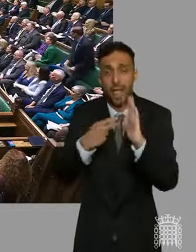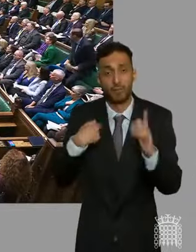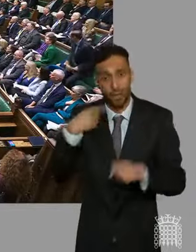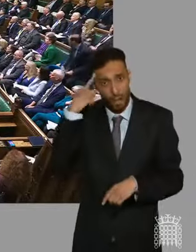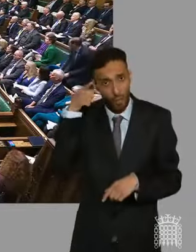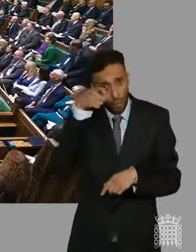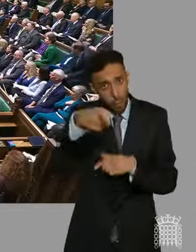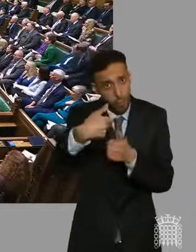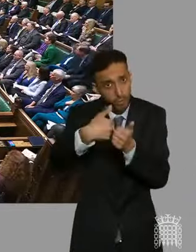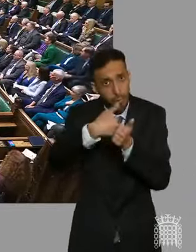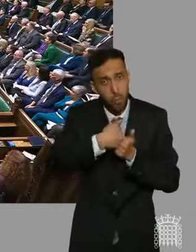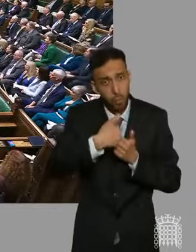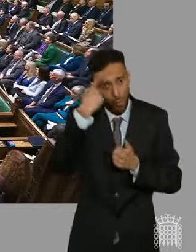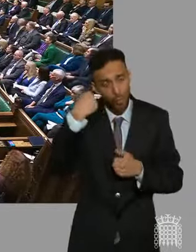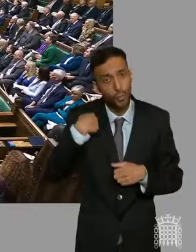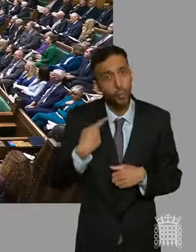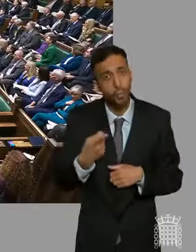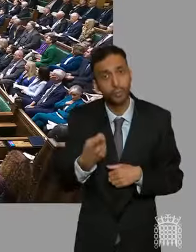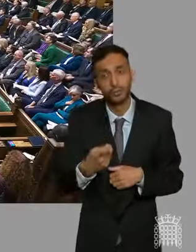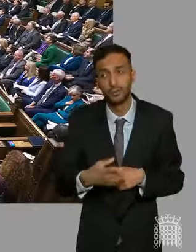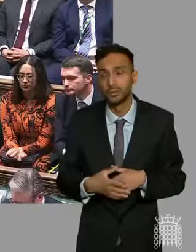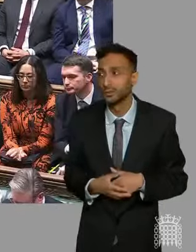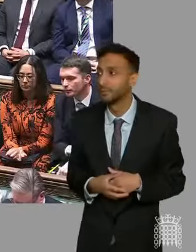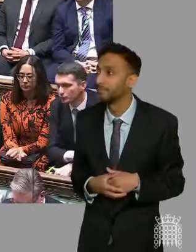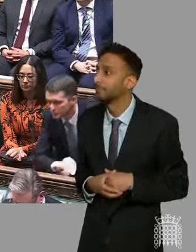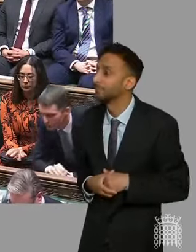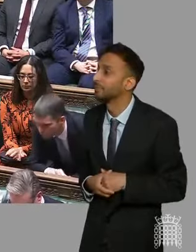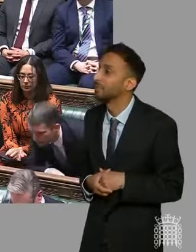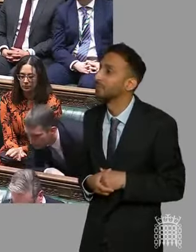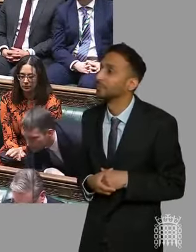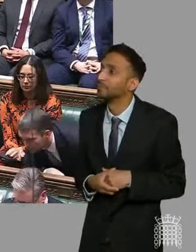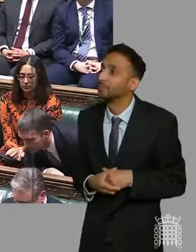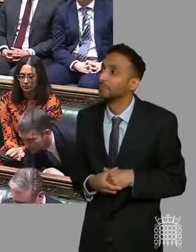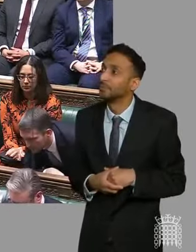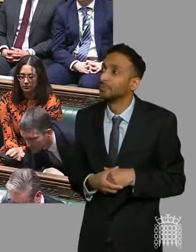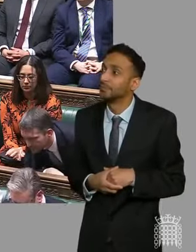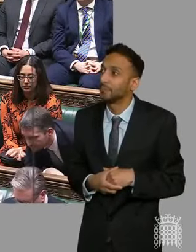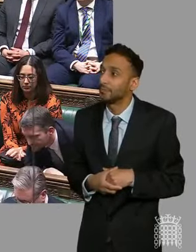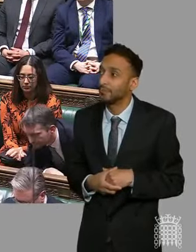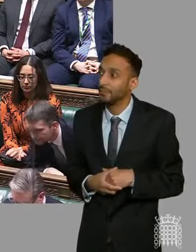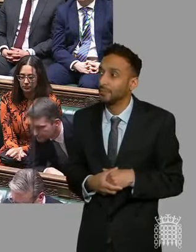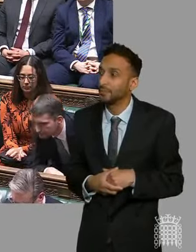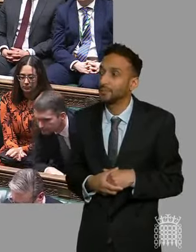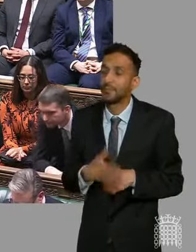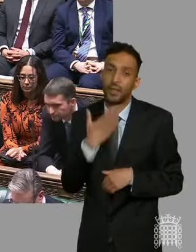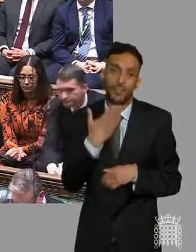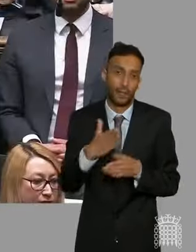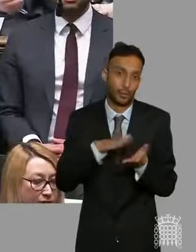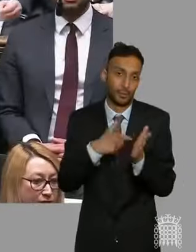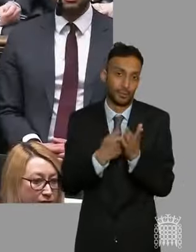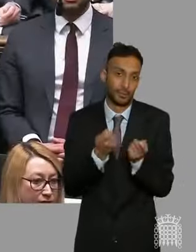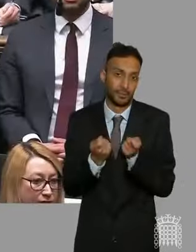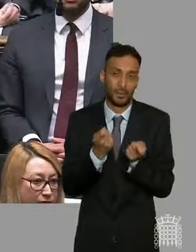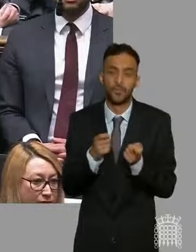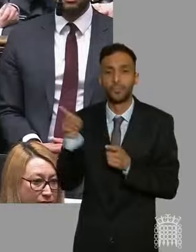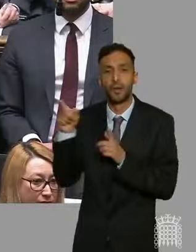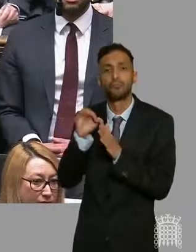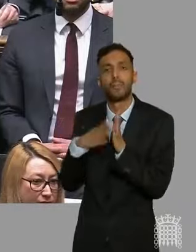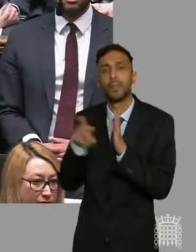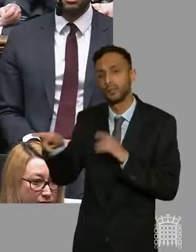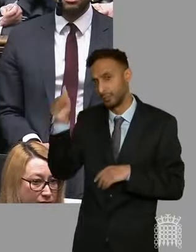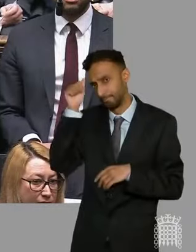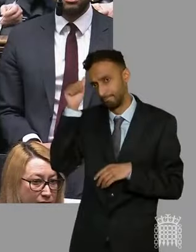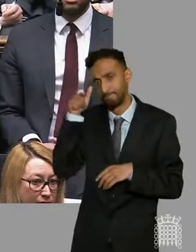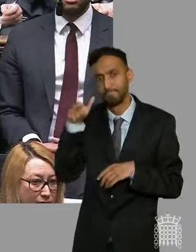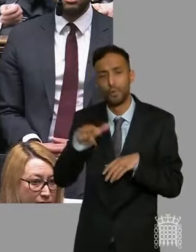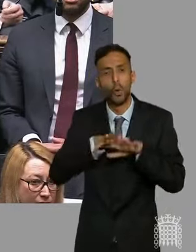Thank you, Mr. Speaker. The Prime Minister will be aware that in coastal communities like mine in East Thanet, people develop cancer